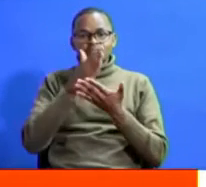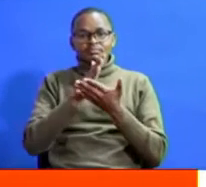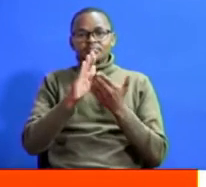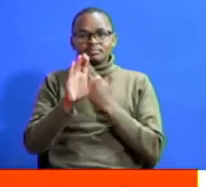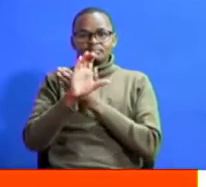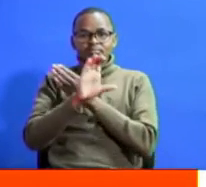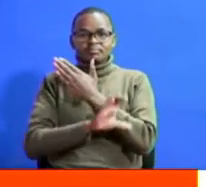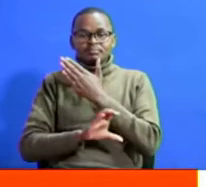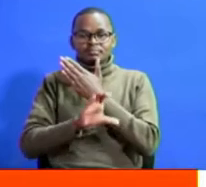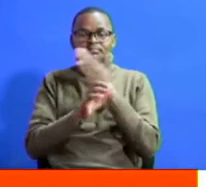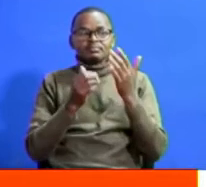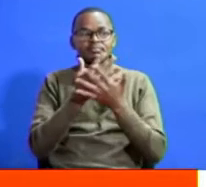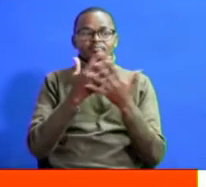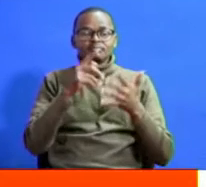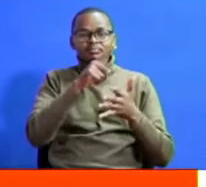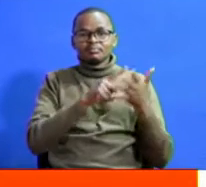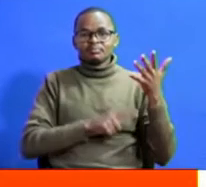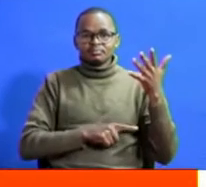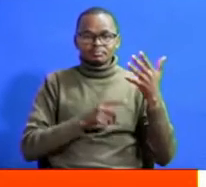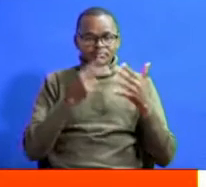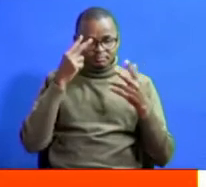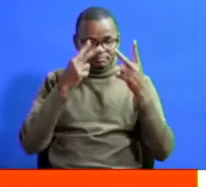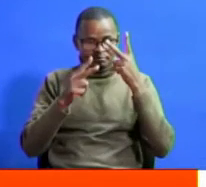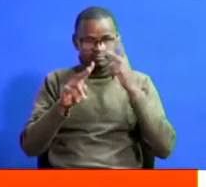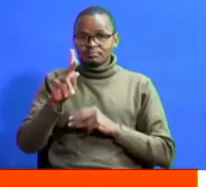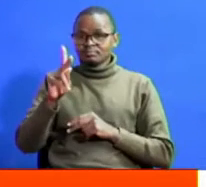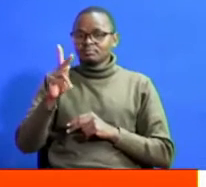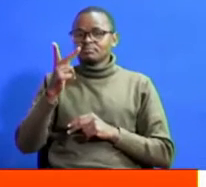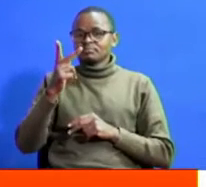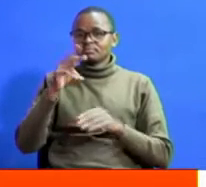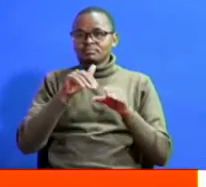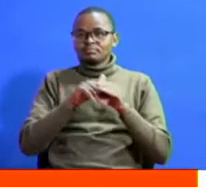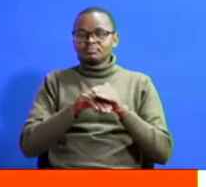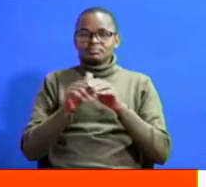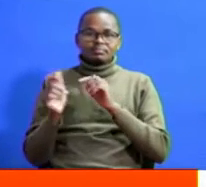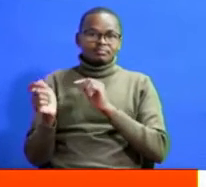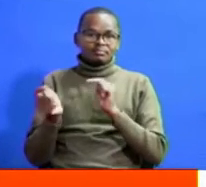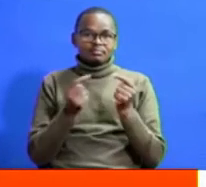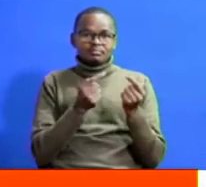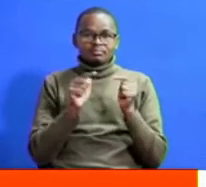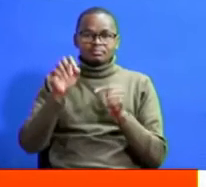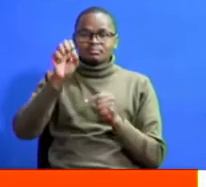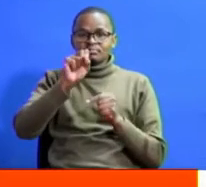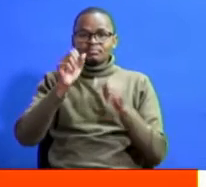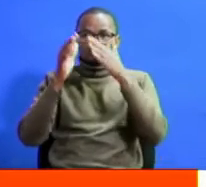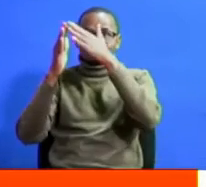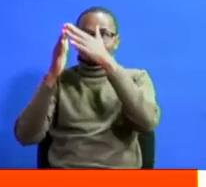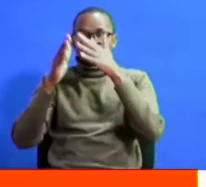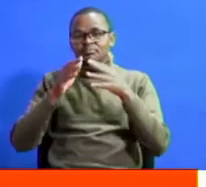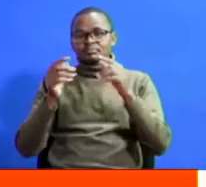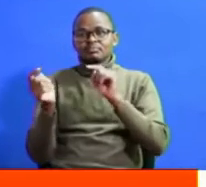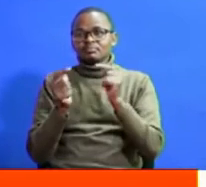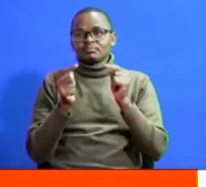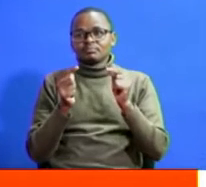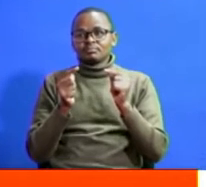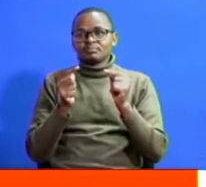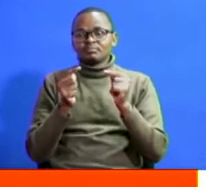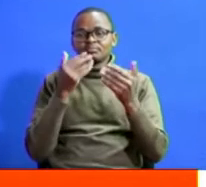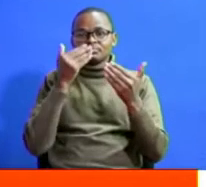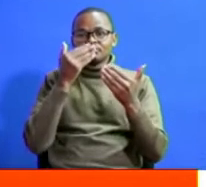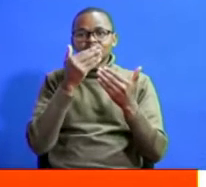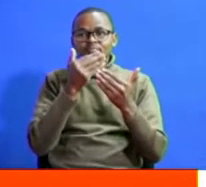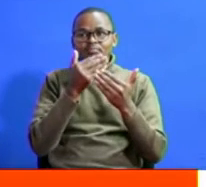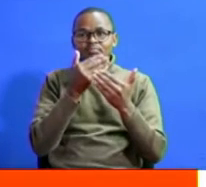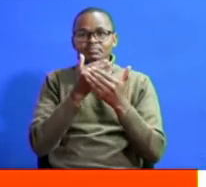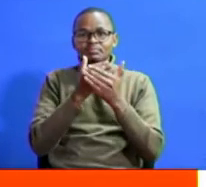on something. What do you foresee of Kenya Kwanza in this state house race? Thank you so much for